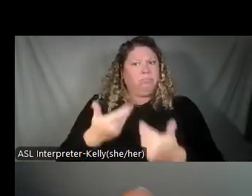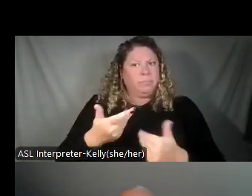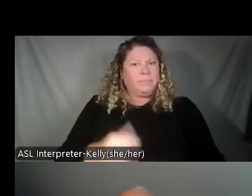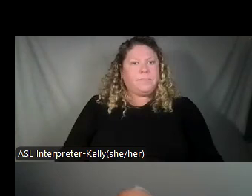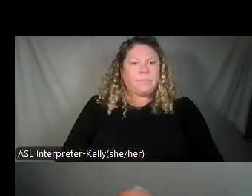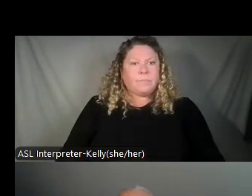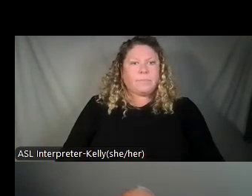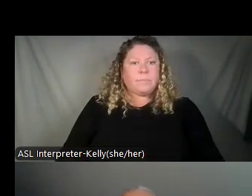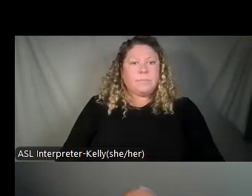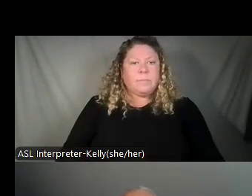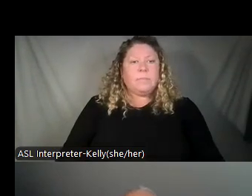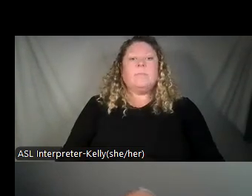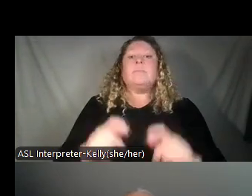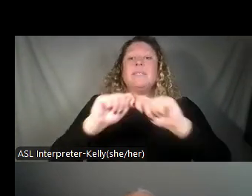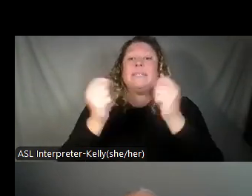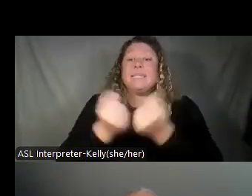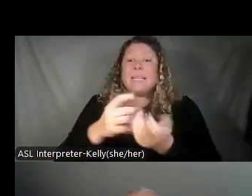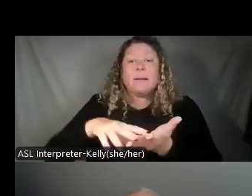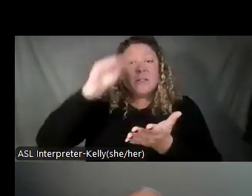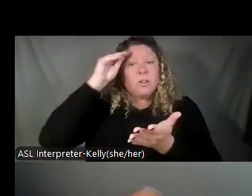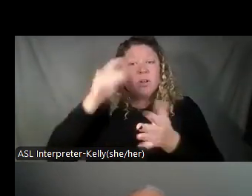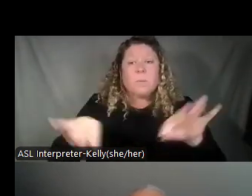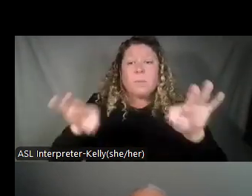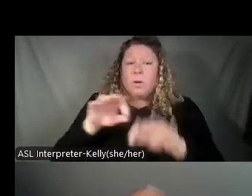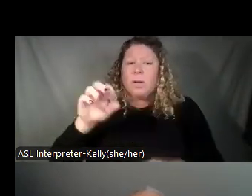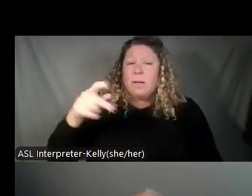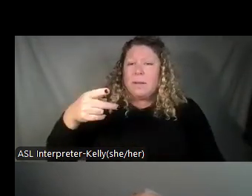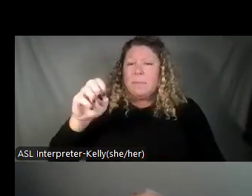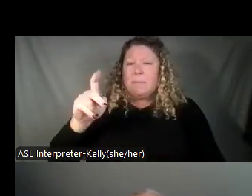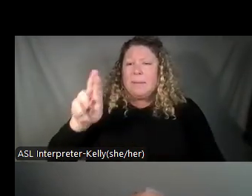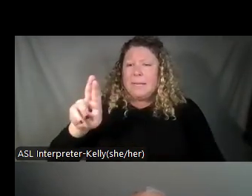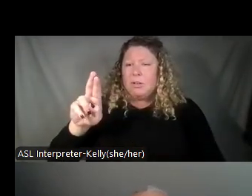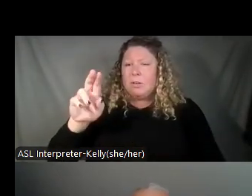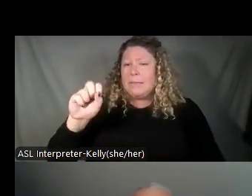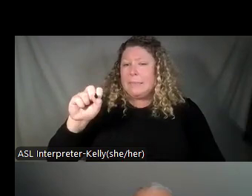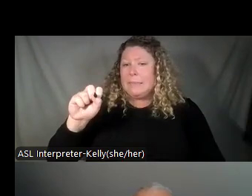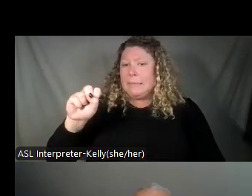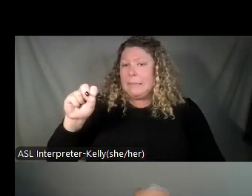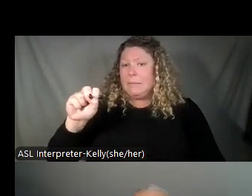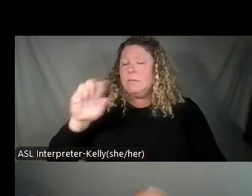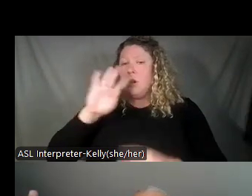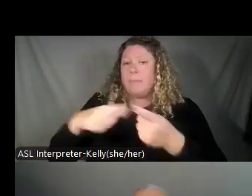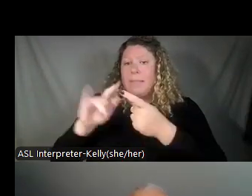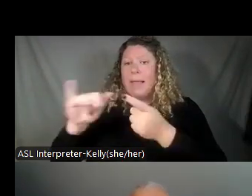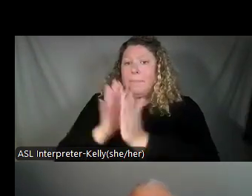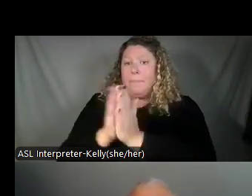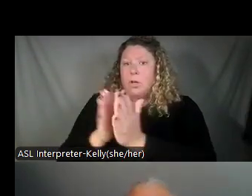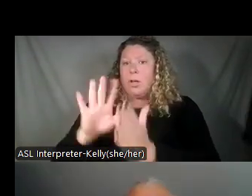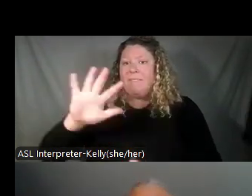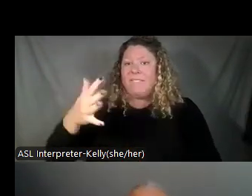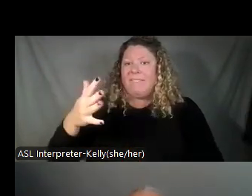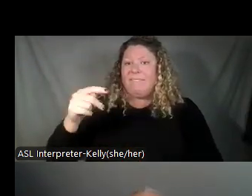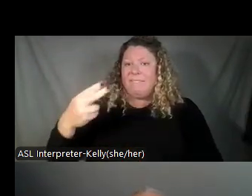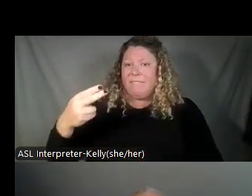Team learning is especially important. Peter Senge talks about this in the fifth discipline, where learning organizations, teams